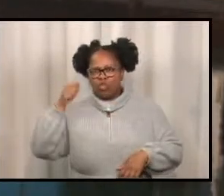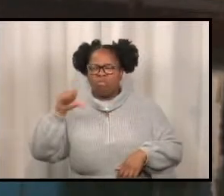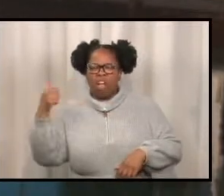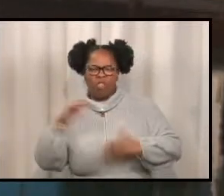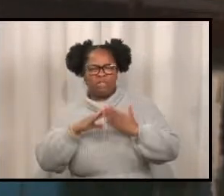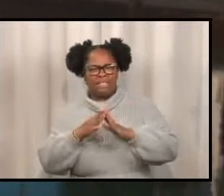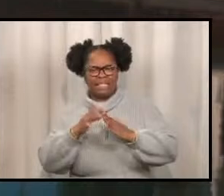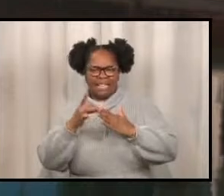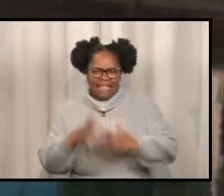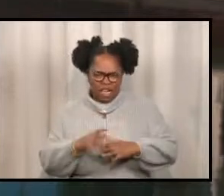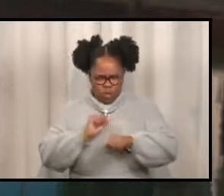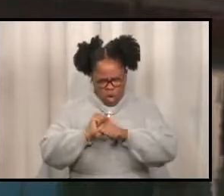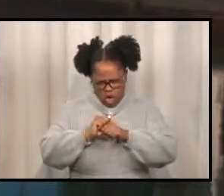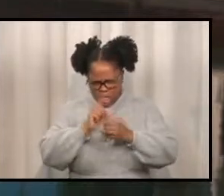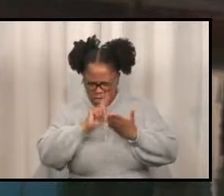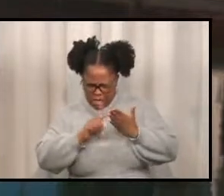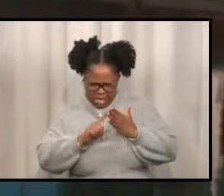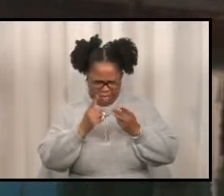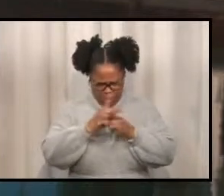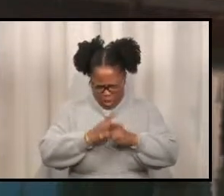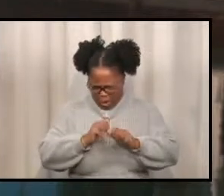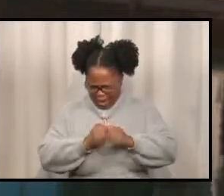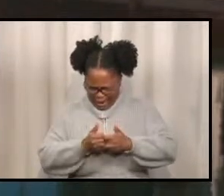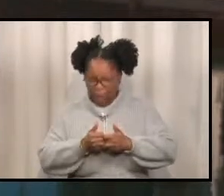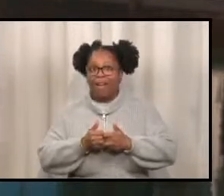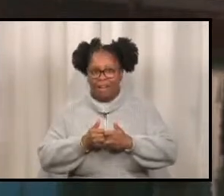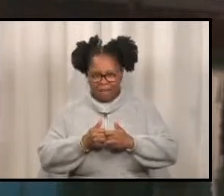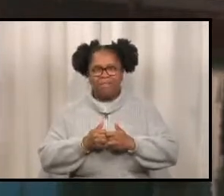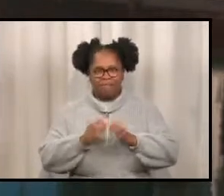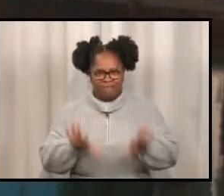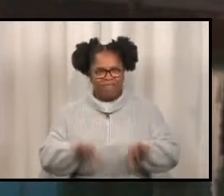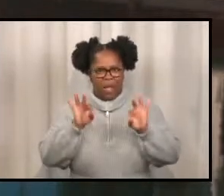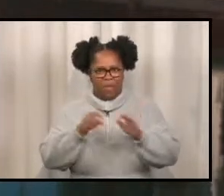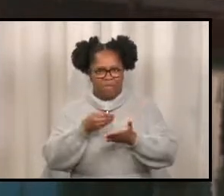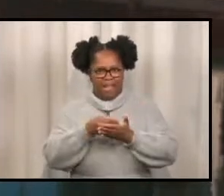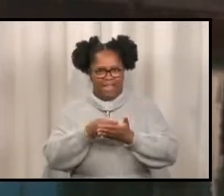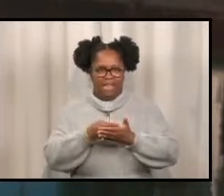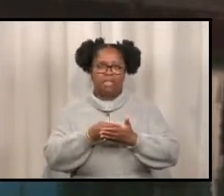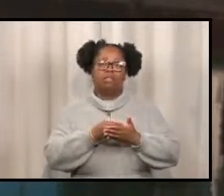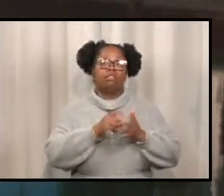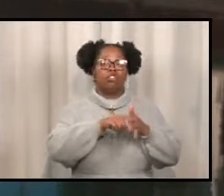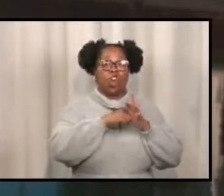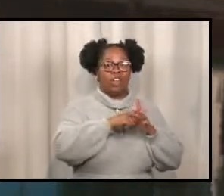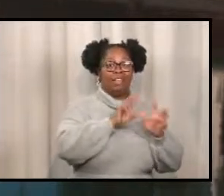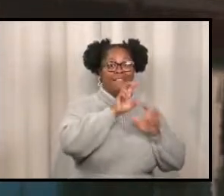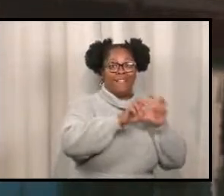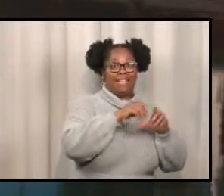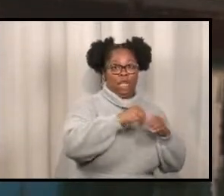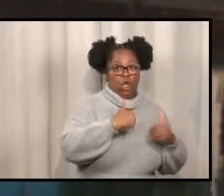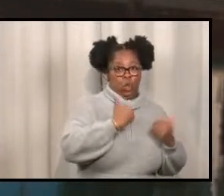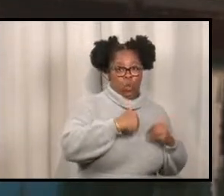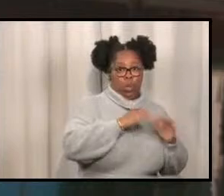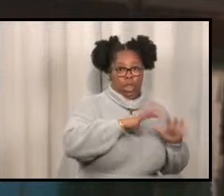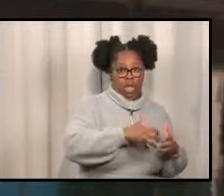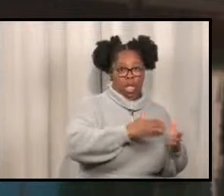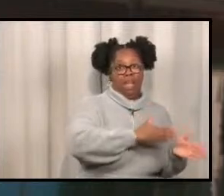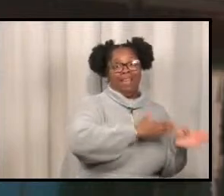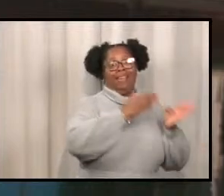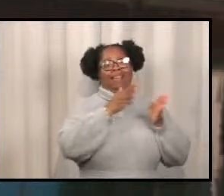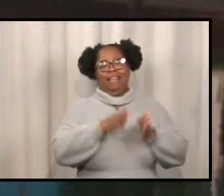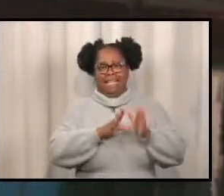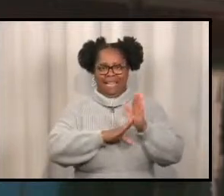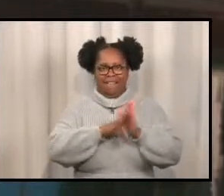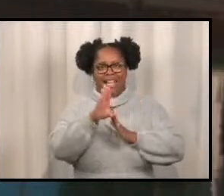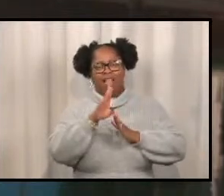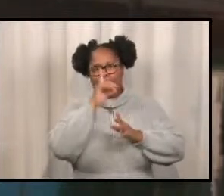to bring those investments forward. So from the Invest in Youth Coalition to then eventually the development of the city's first ever strategic